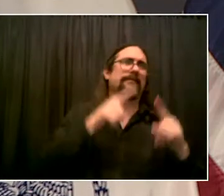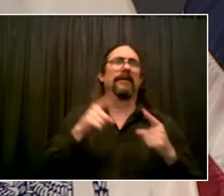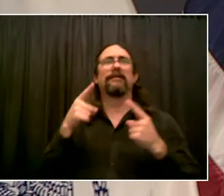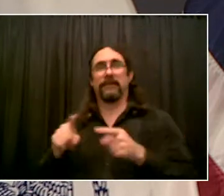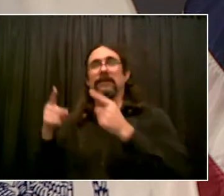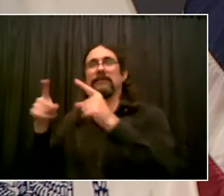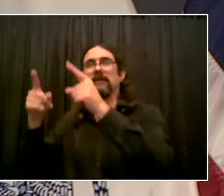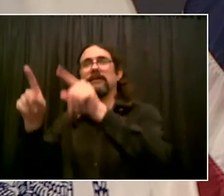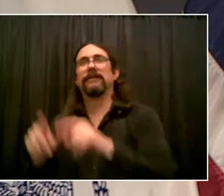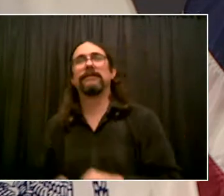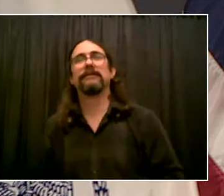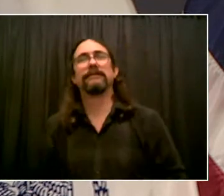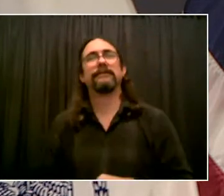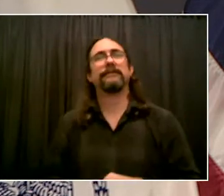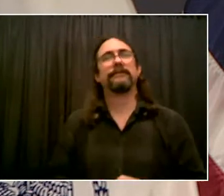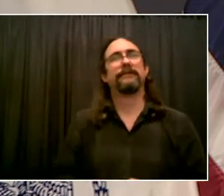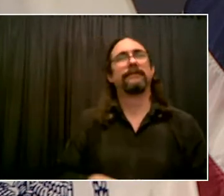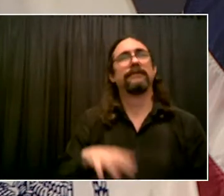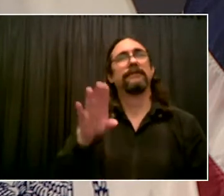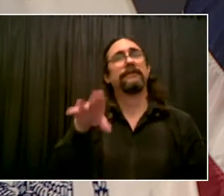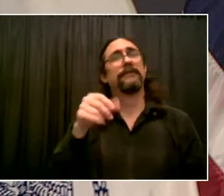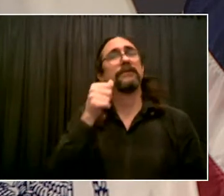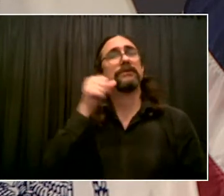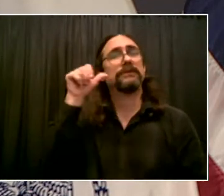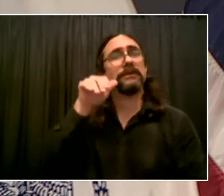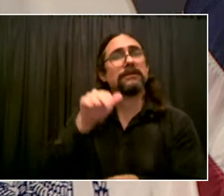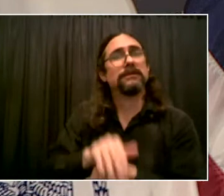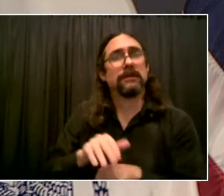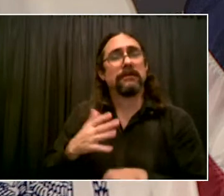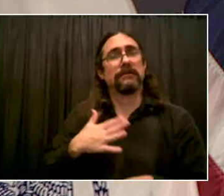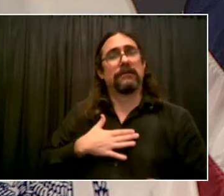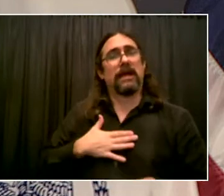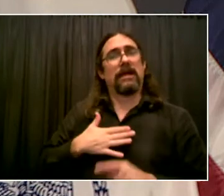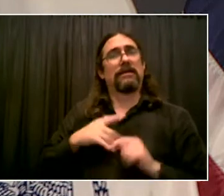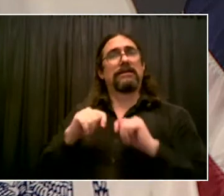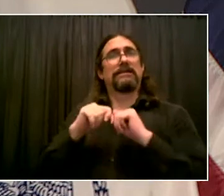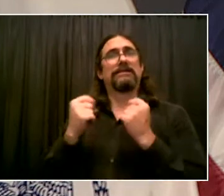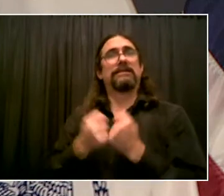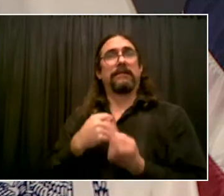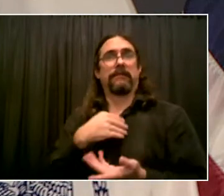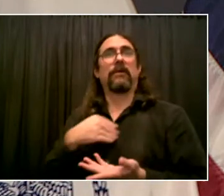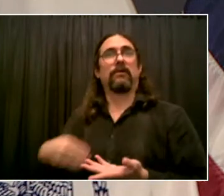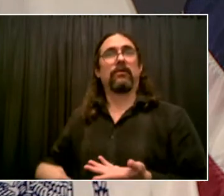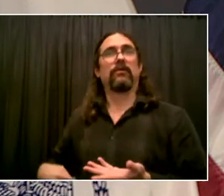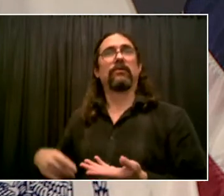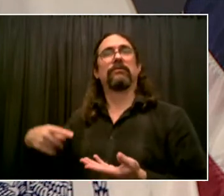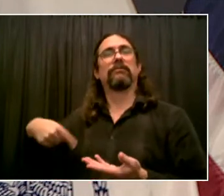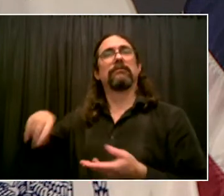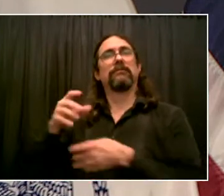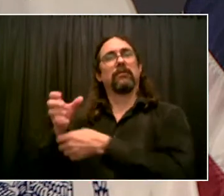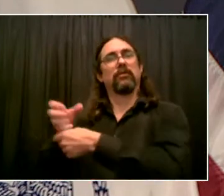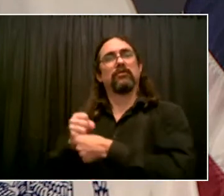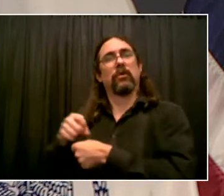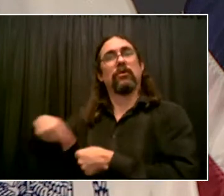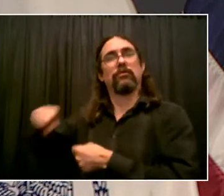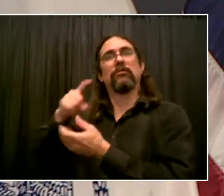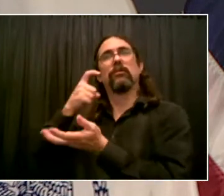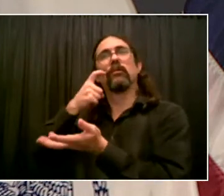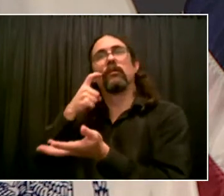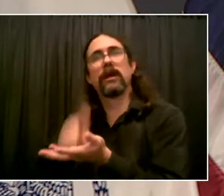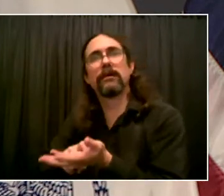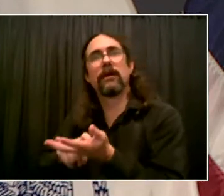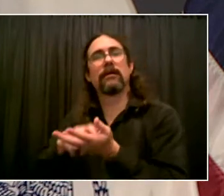they really deserve, the folks in our Vaccine Command Center who have been heroes of the fight against COVID, but they don't get a lot of attention. They